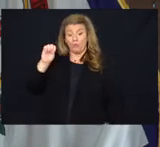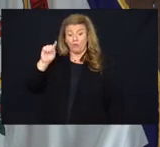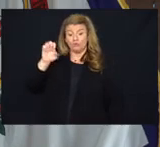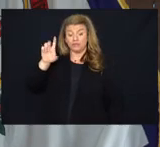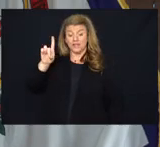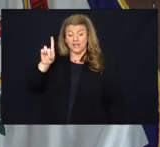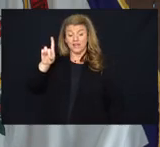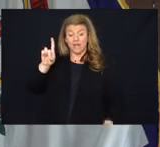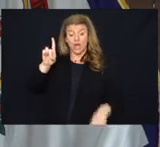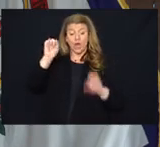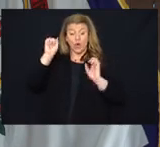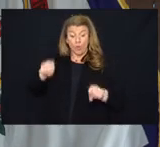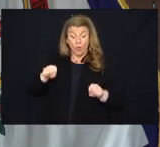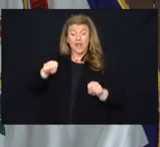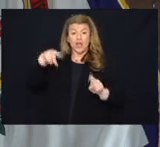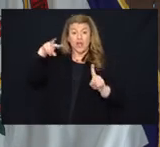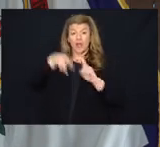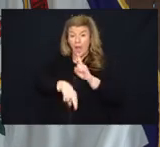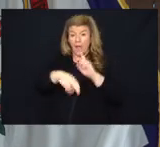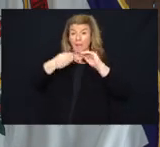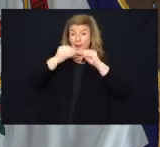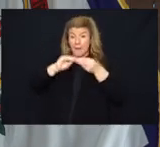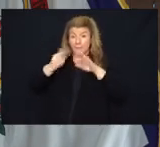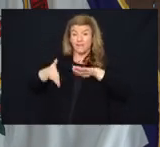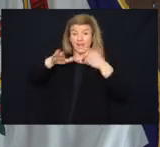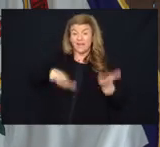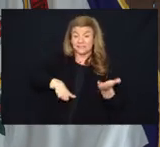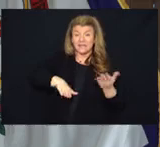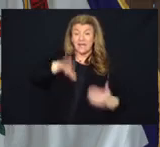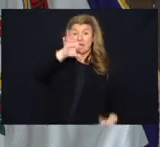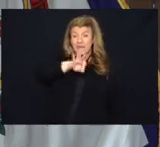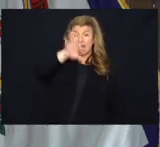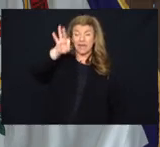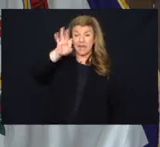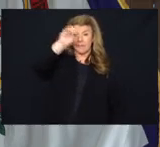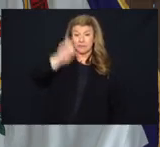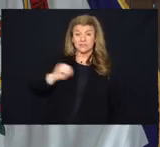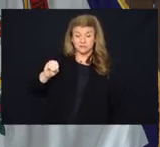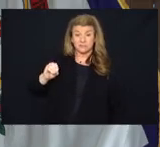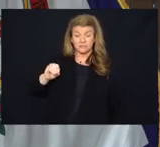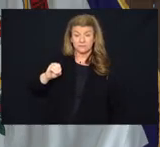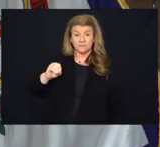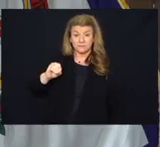we could cut the number of deaths by 99%.